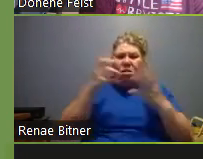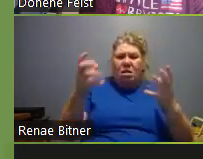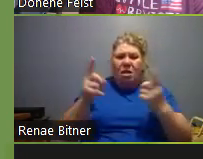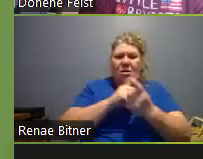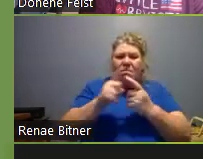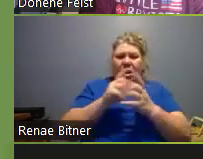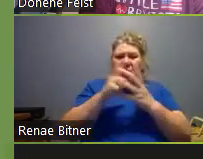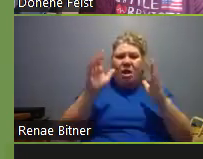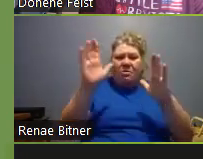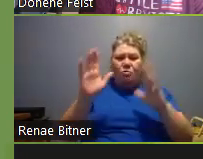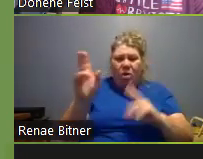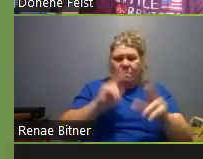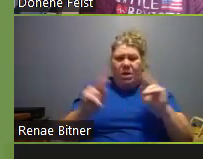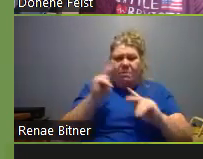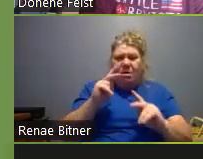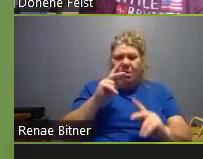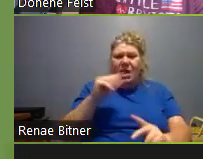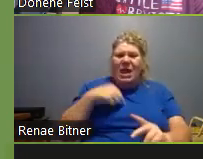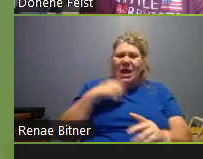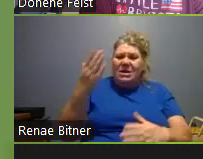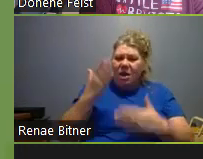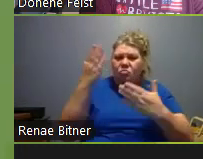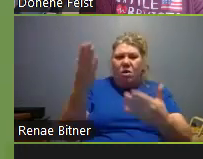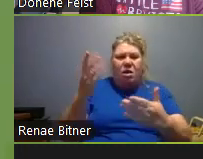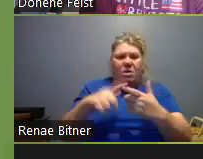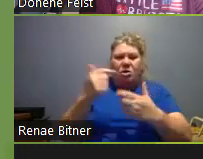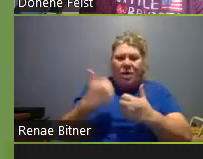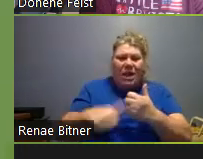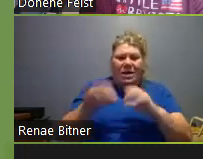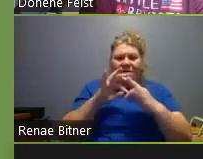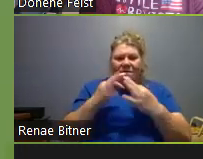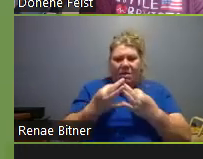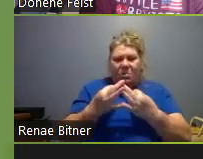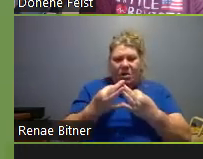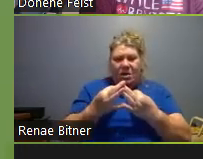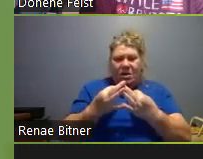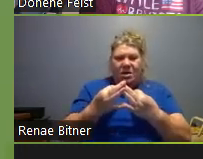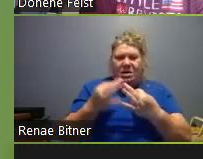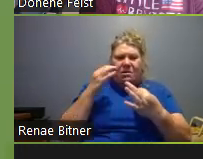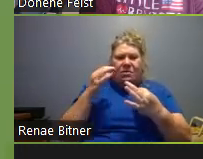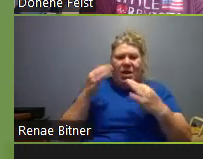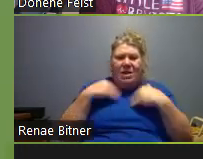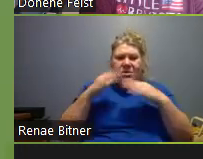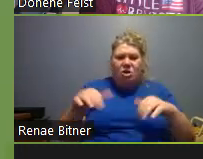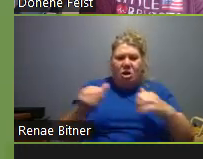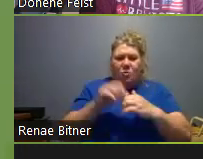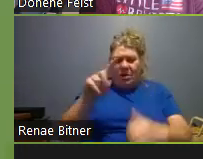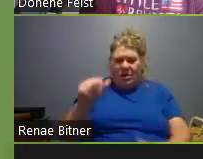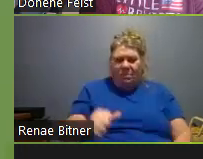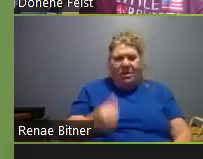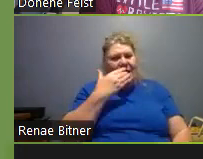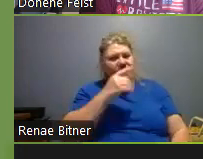great people, and I would recommend it to any family with a child that has a disability. Thanks,